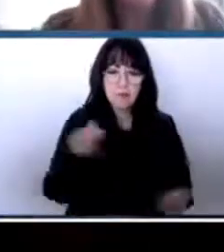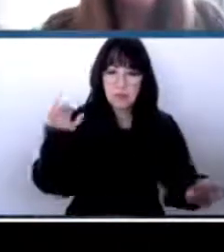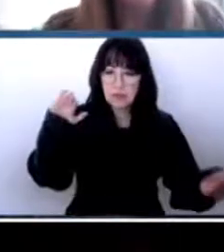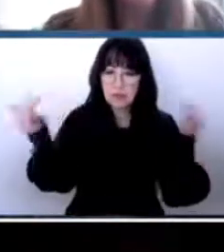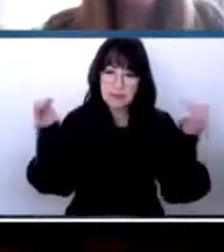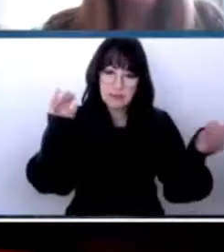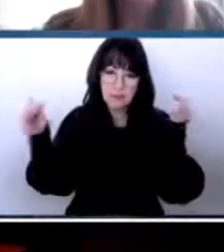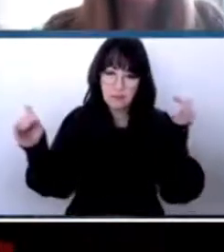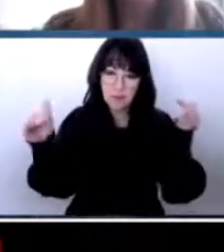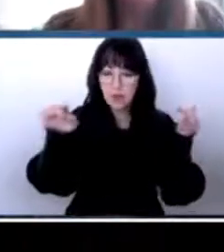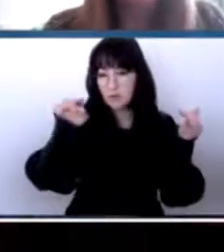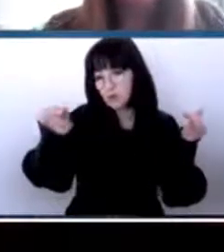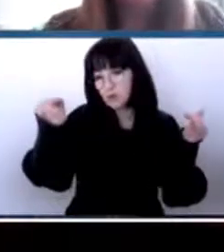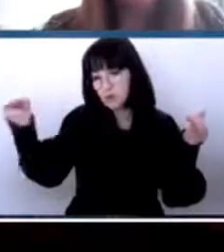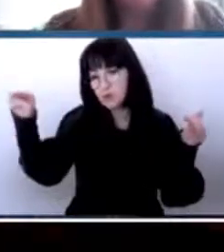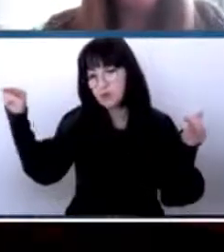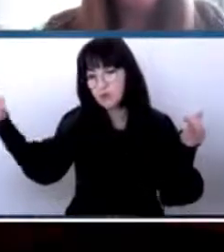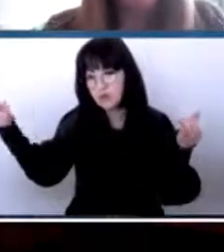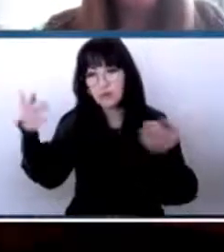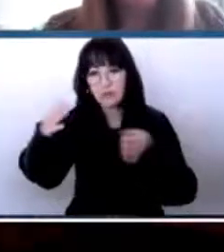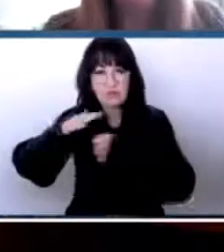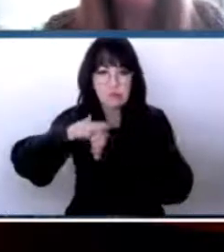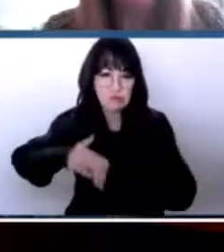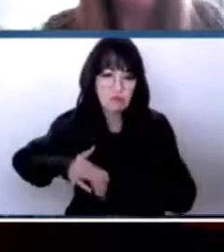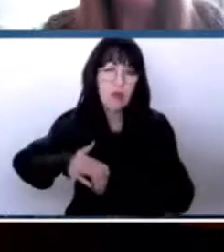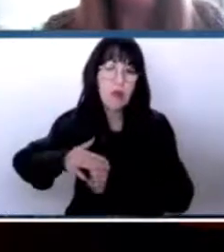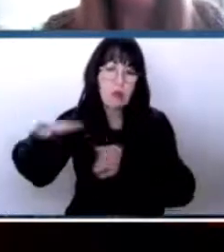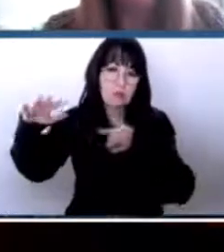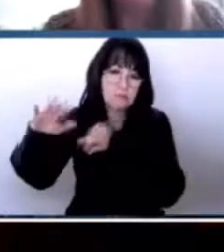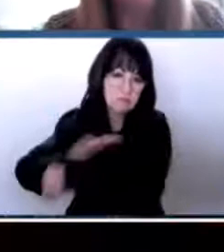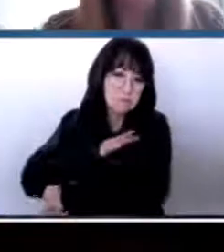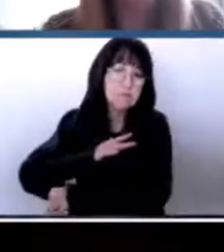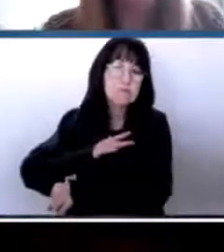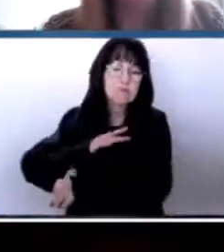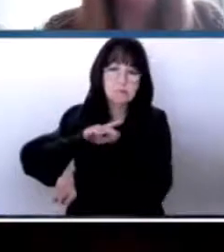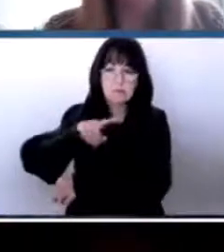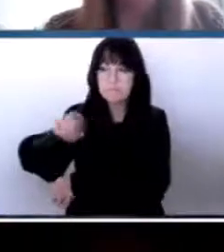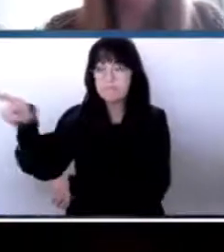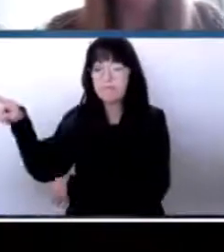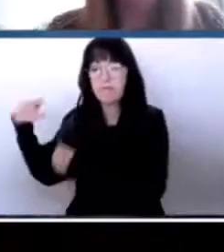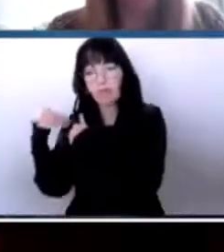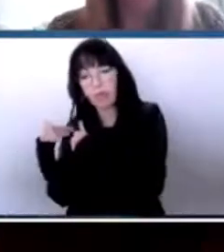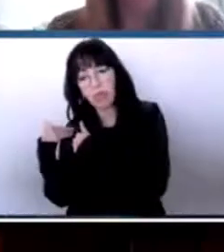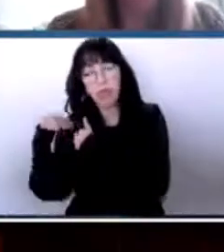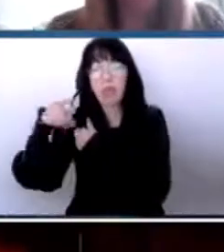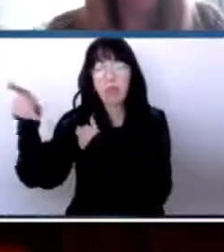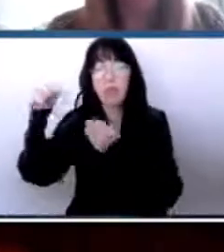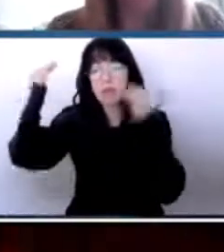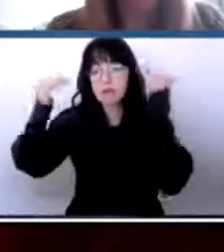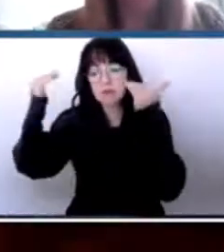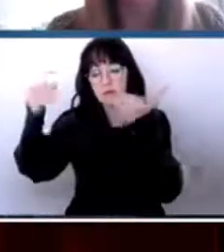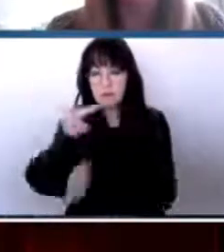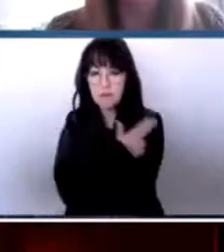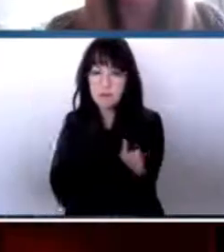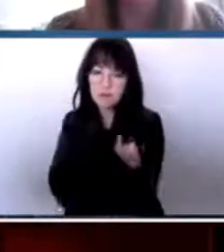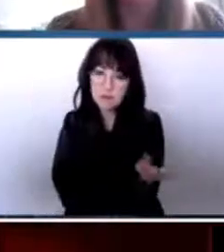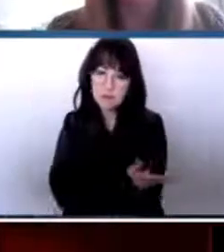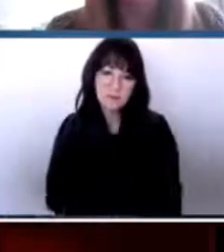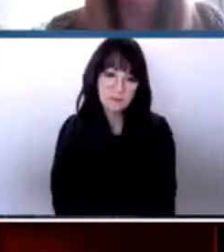to the stress and strain that we are seeing on our adult hospitals.